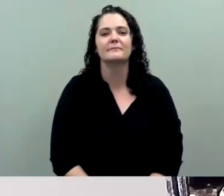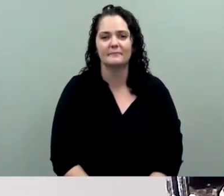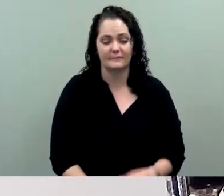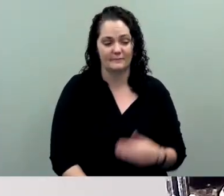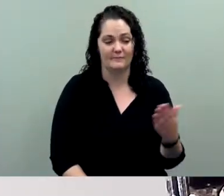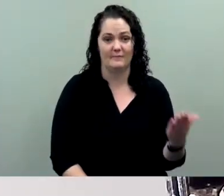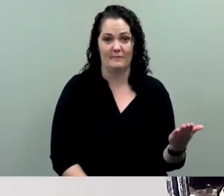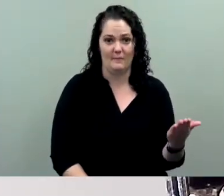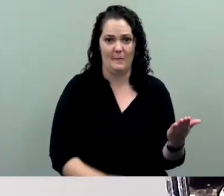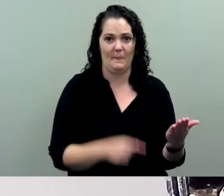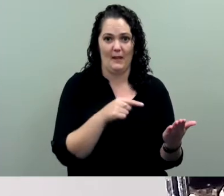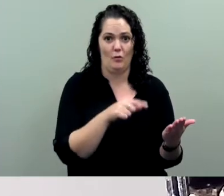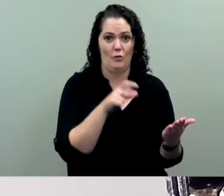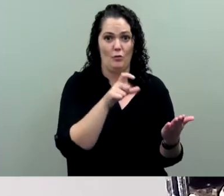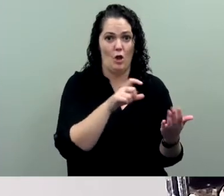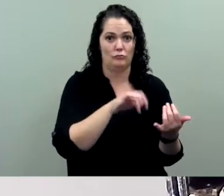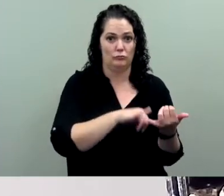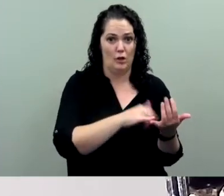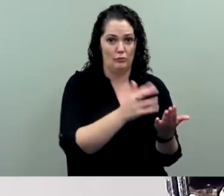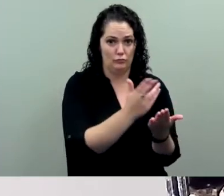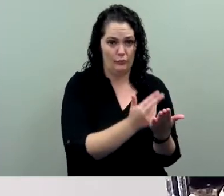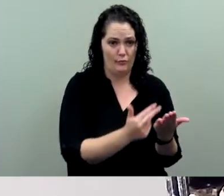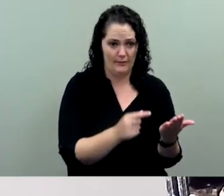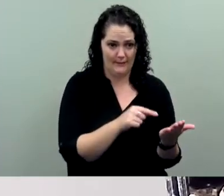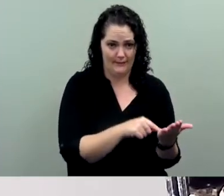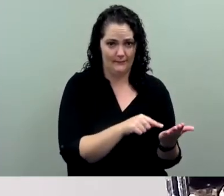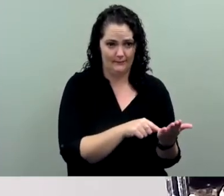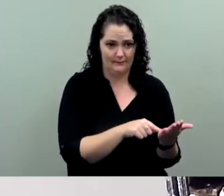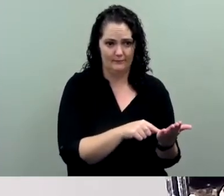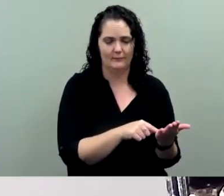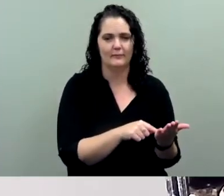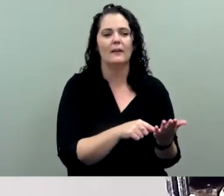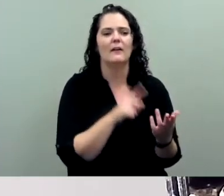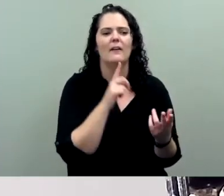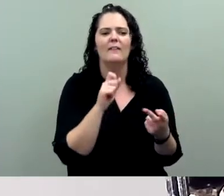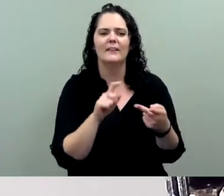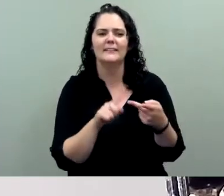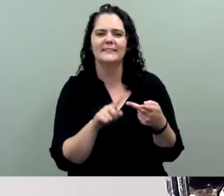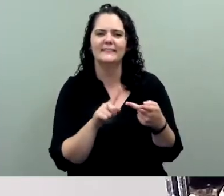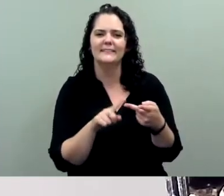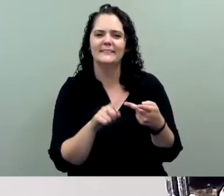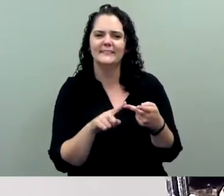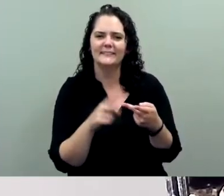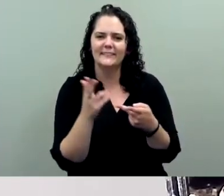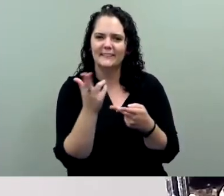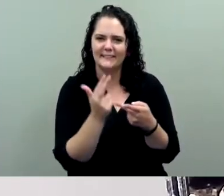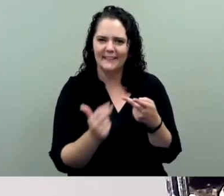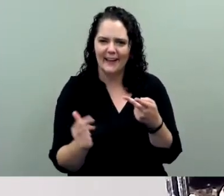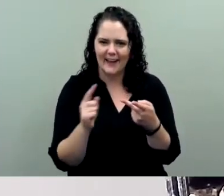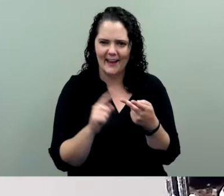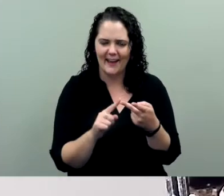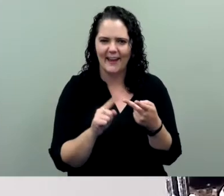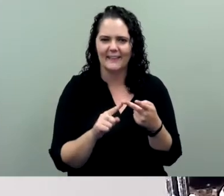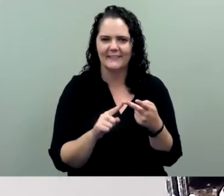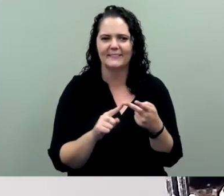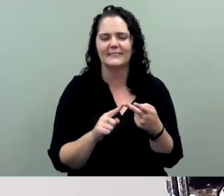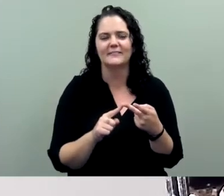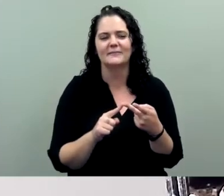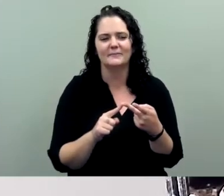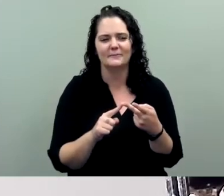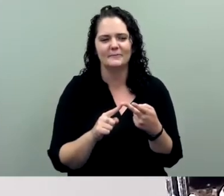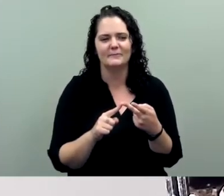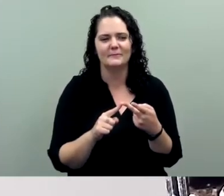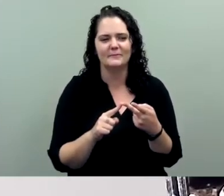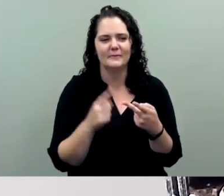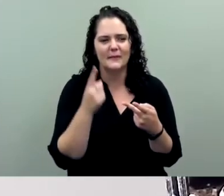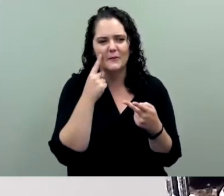Constance Stokes drawing there. The other work that we're going to look at is this particular work. Whoops, let me go back, see if I can zoom